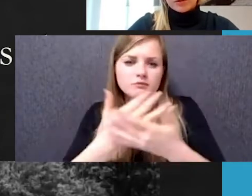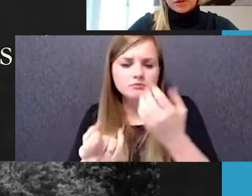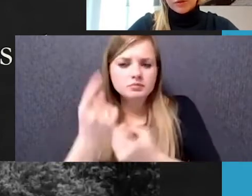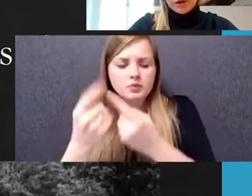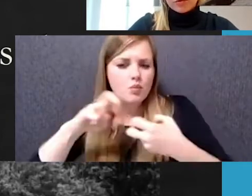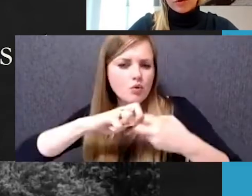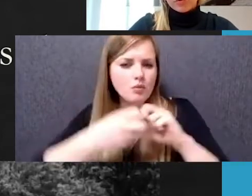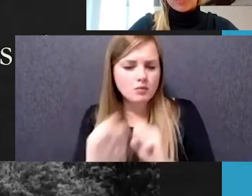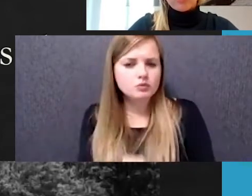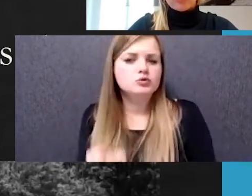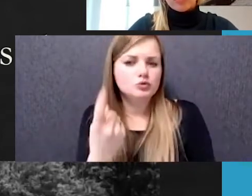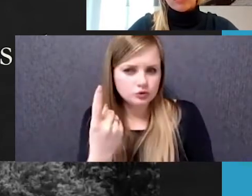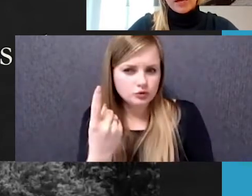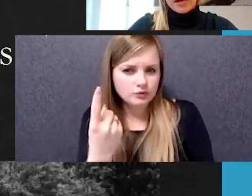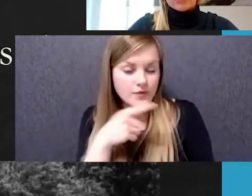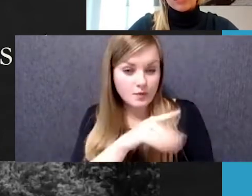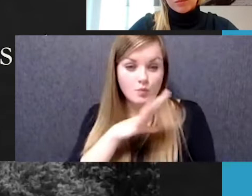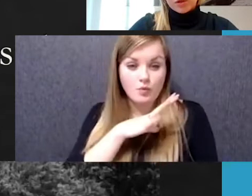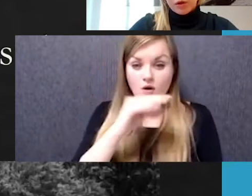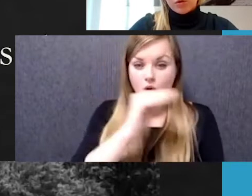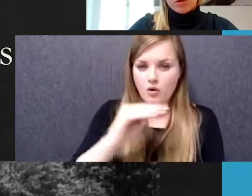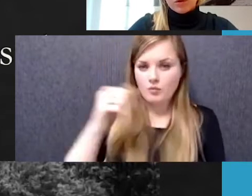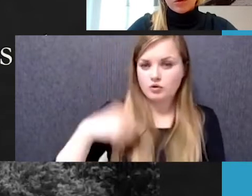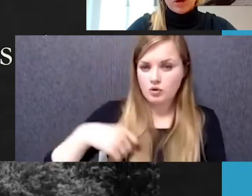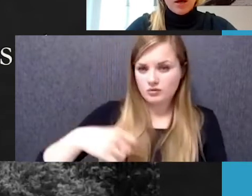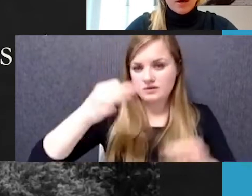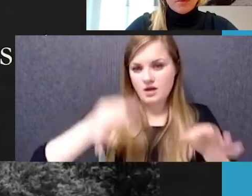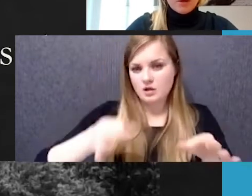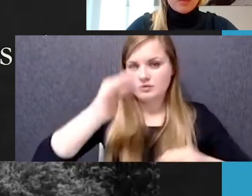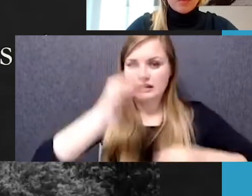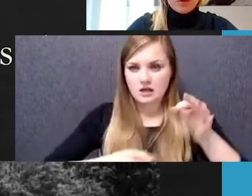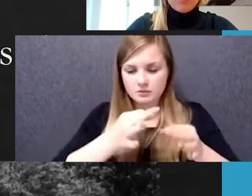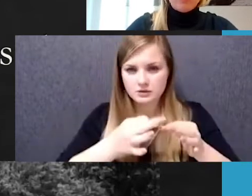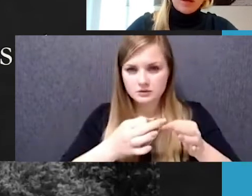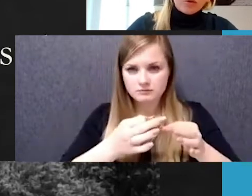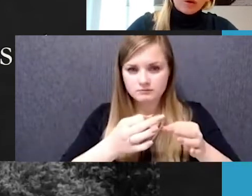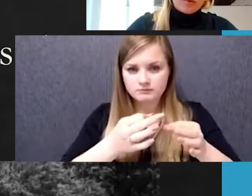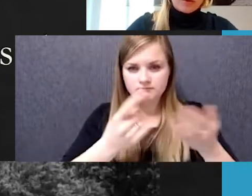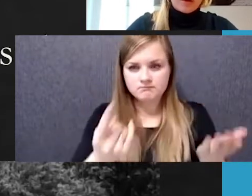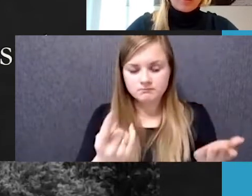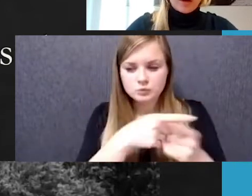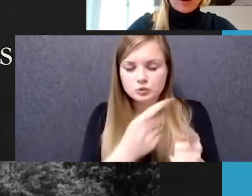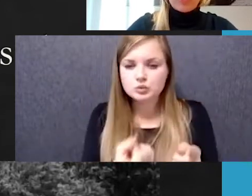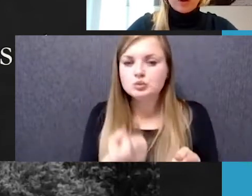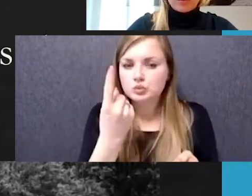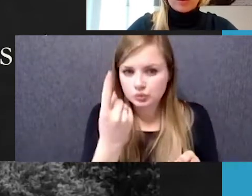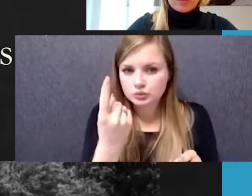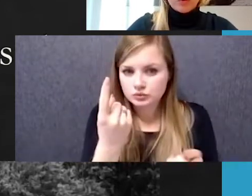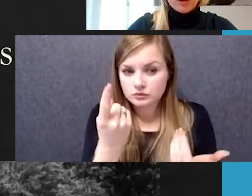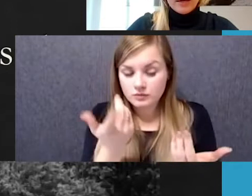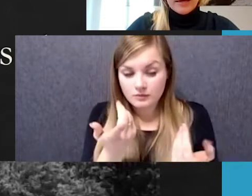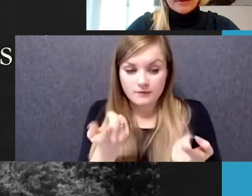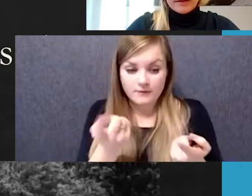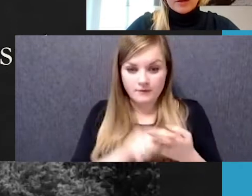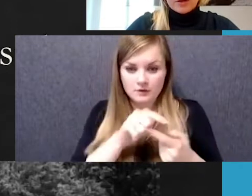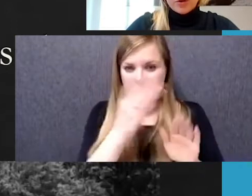These problems in case law that were specified by the European Court